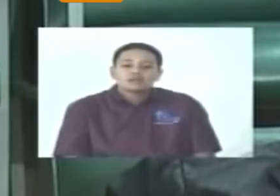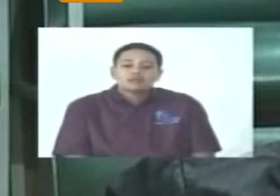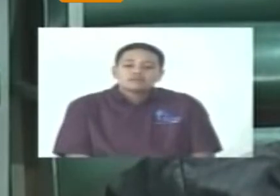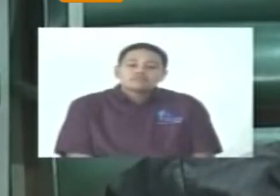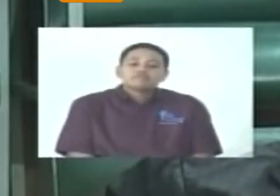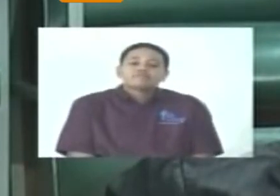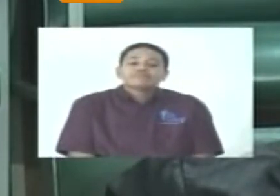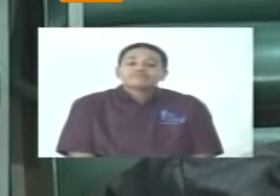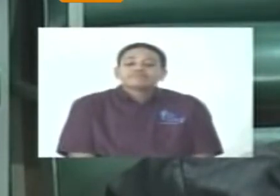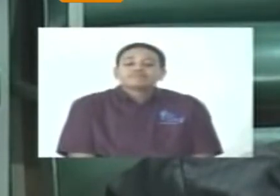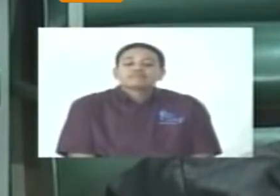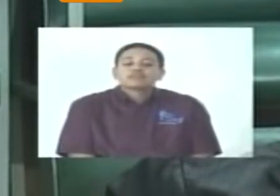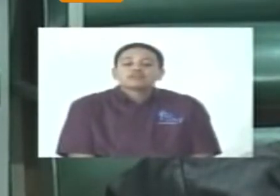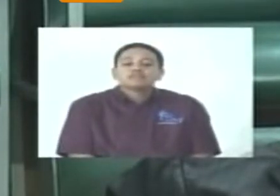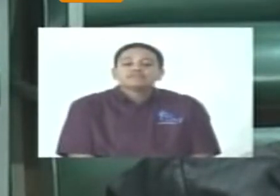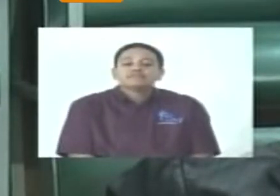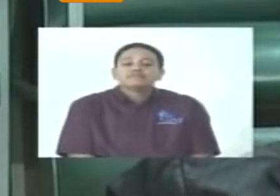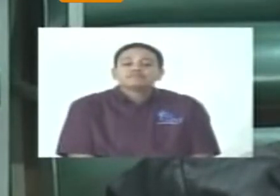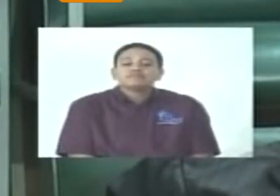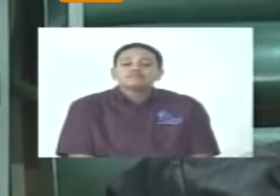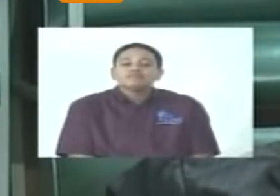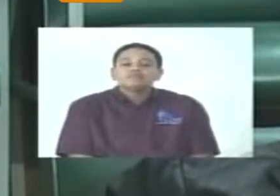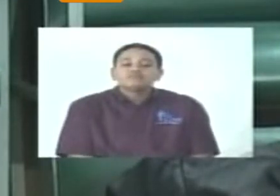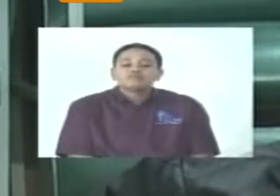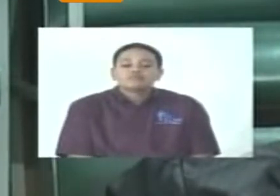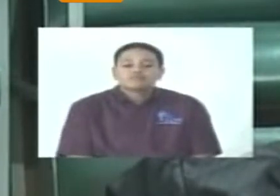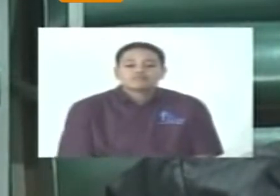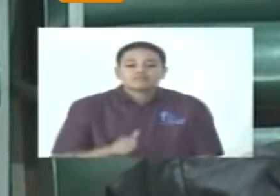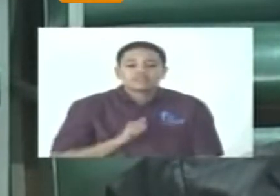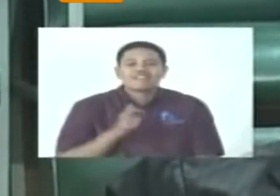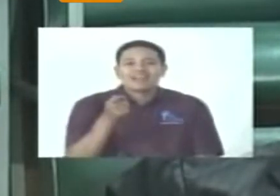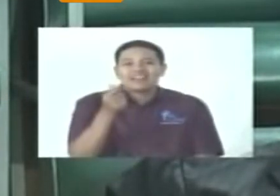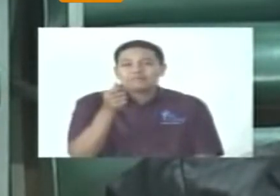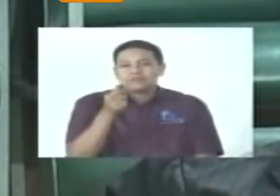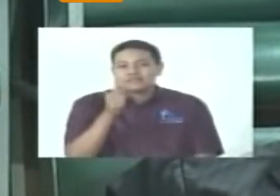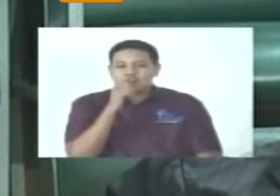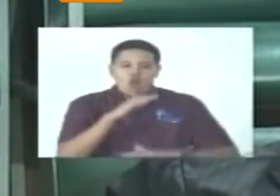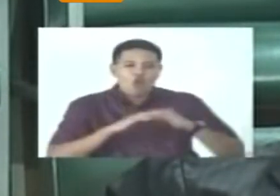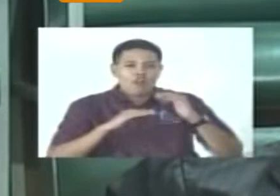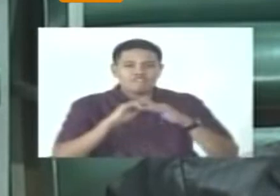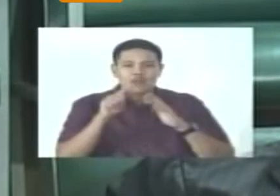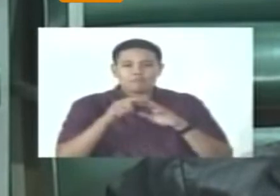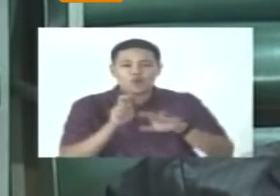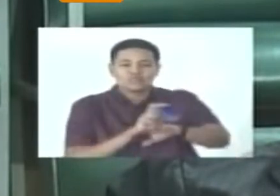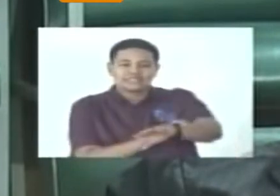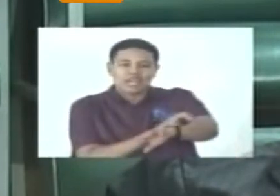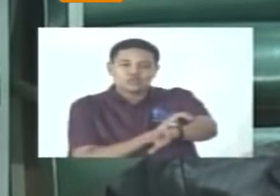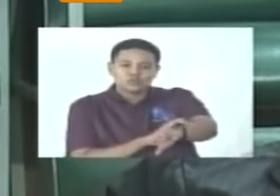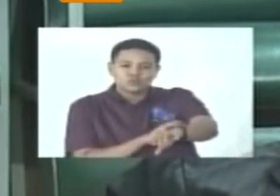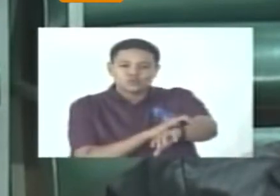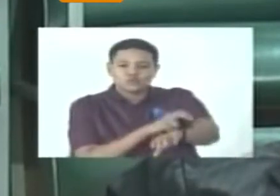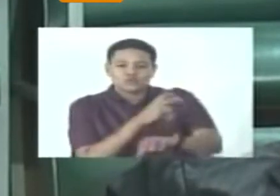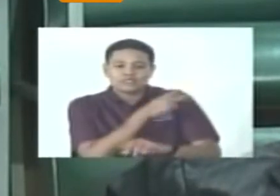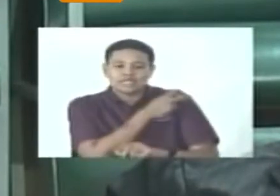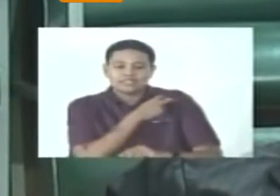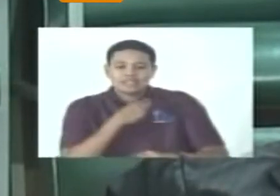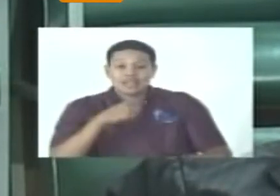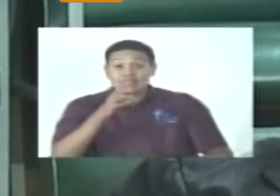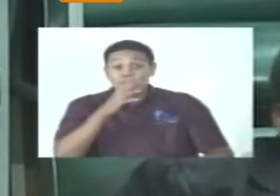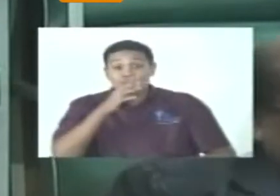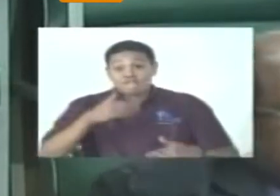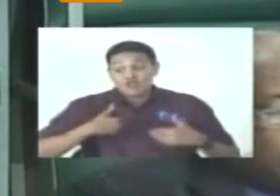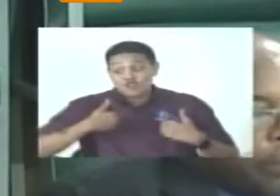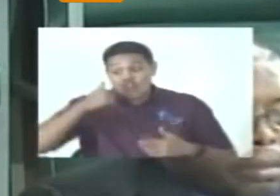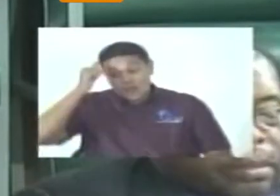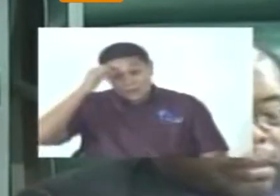I had a little bit of discomfort about the tattoos. Yes. And as a mother of a young man,